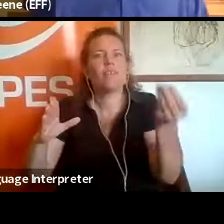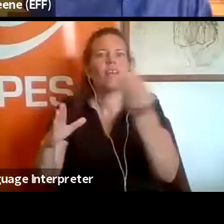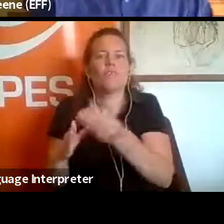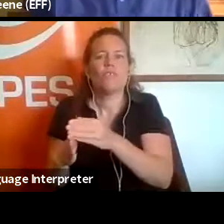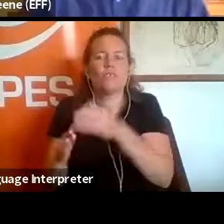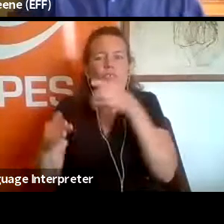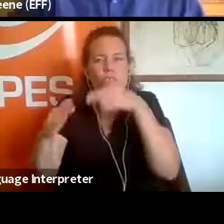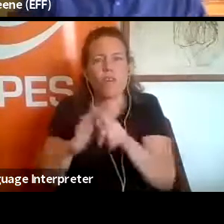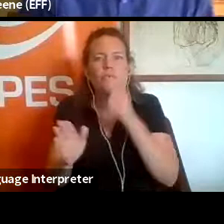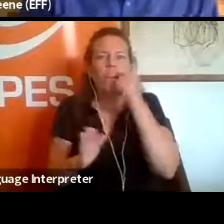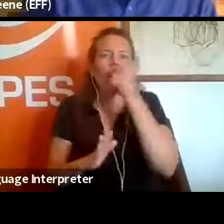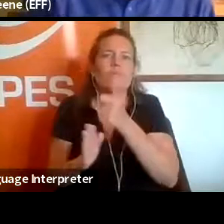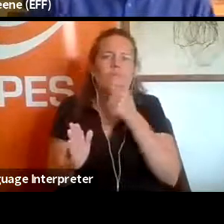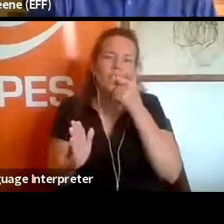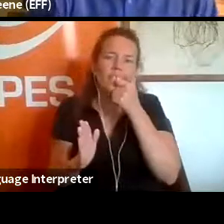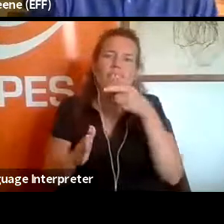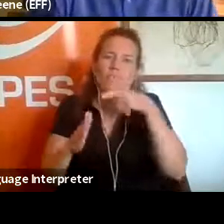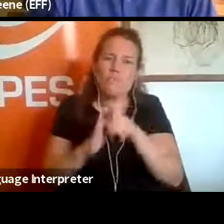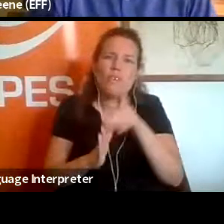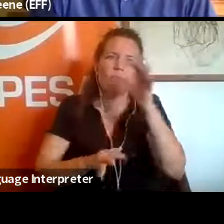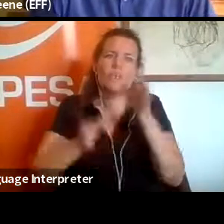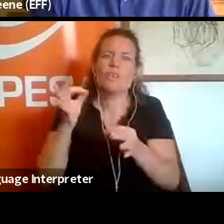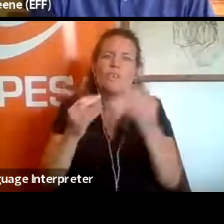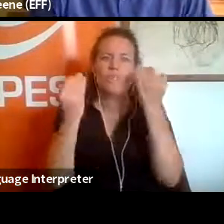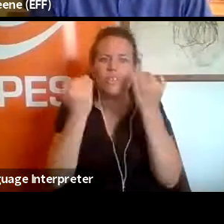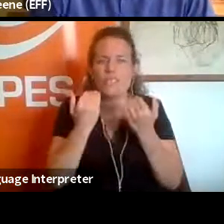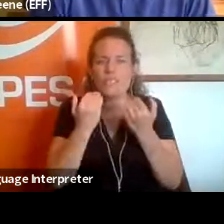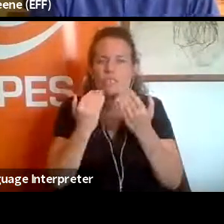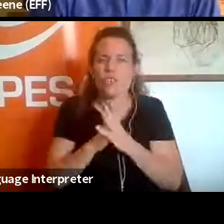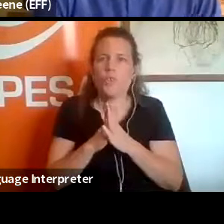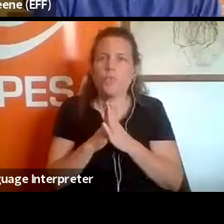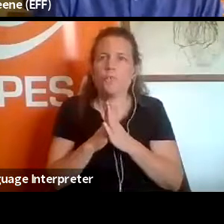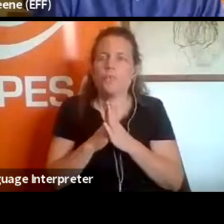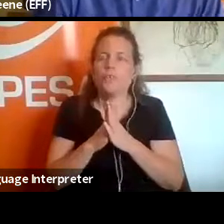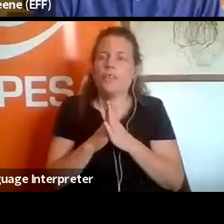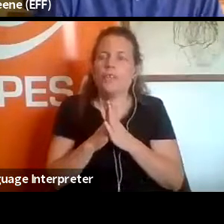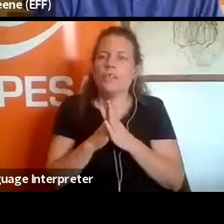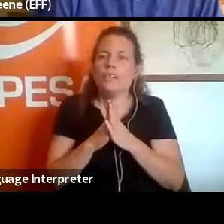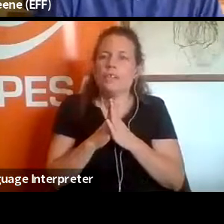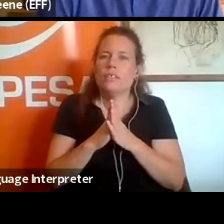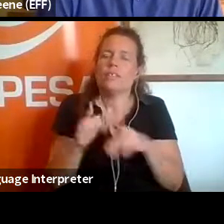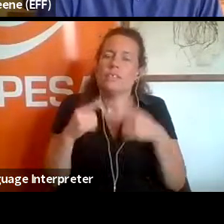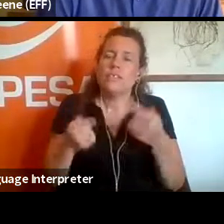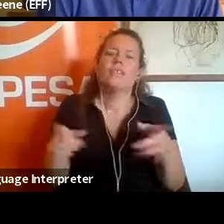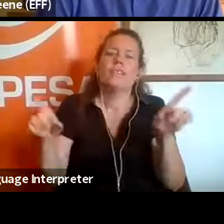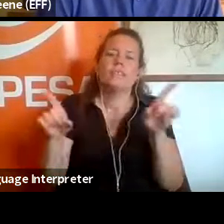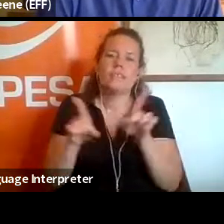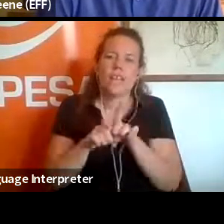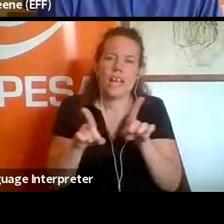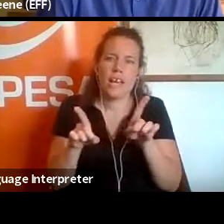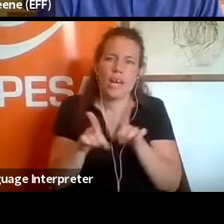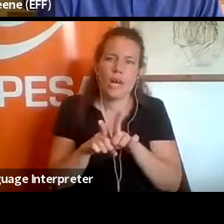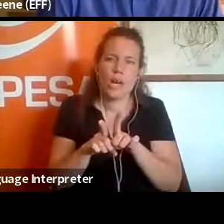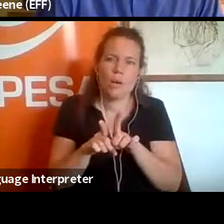Africa and from these jurisdictions, especially in the global South, then they need to also have and put